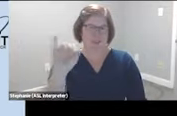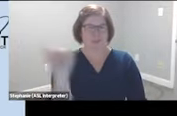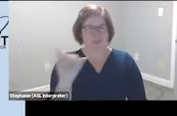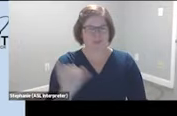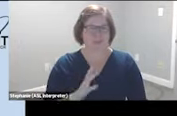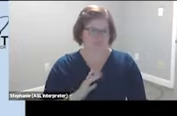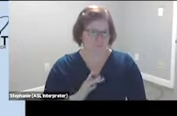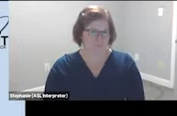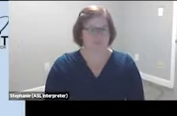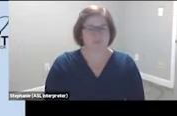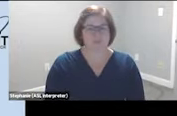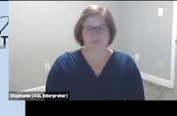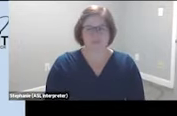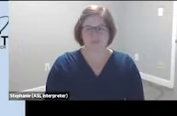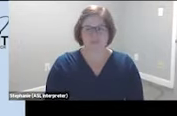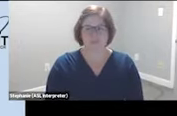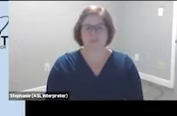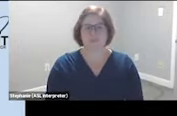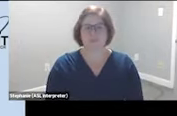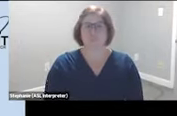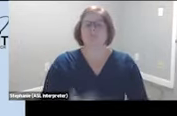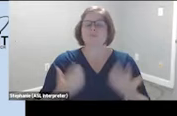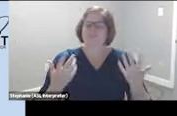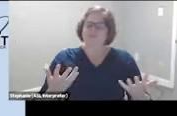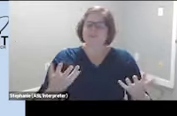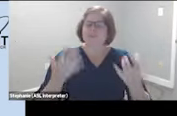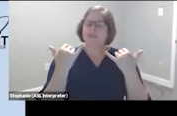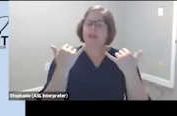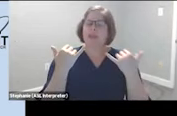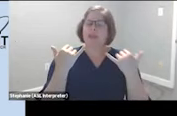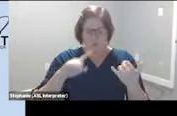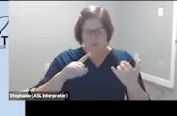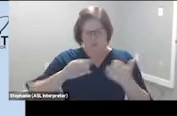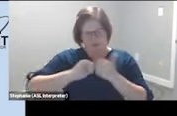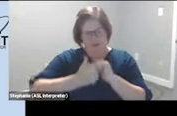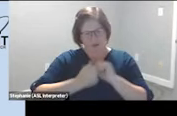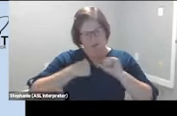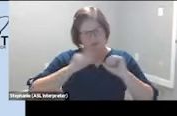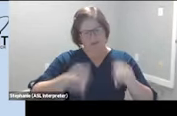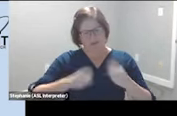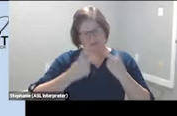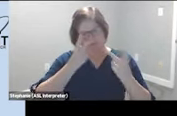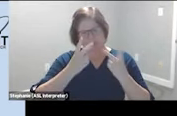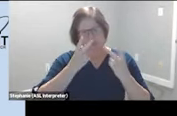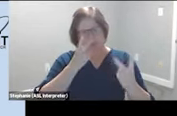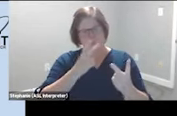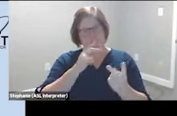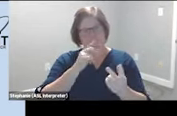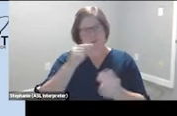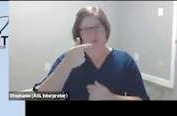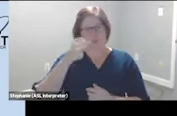So for viewing graphics, the whole purpose of this product is a terminal device,